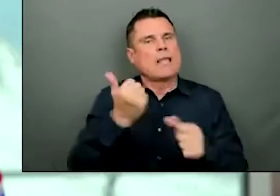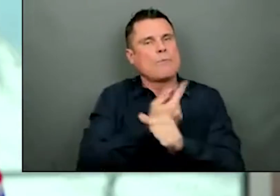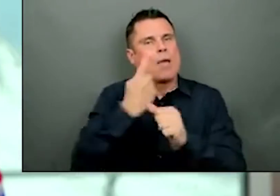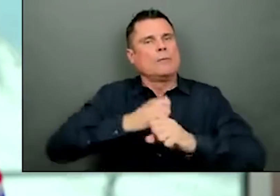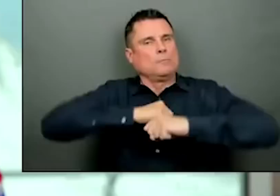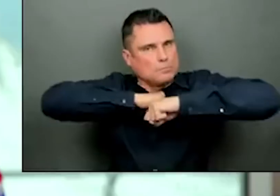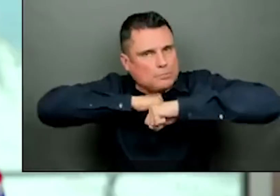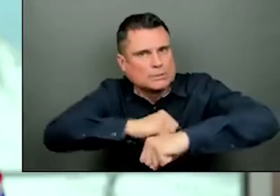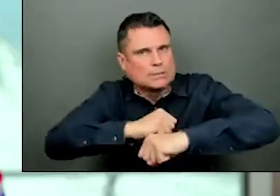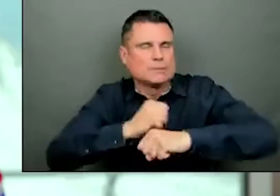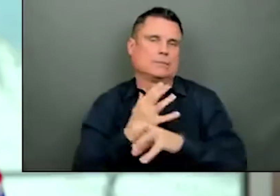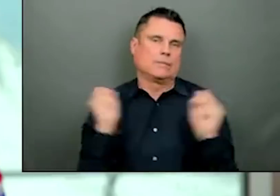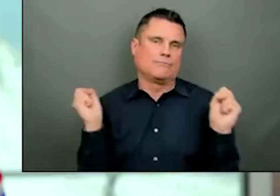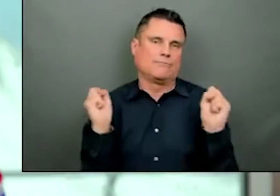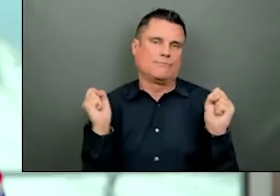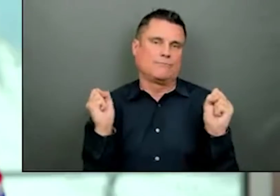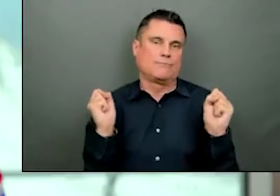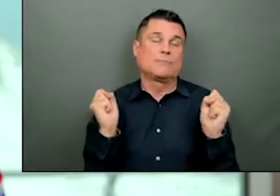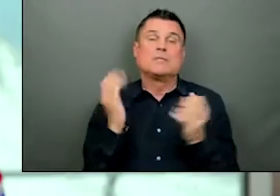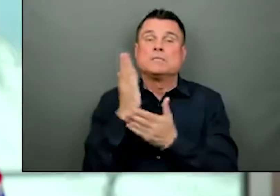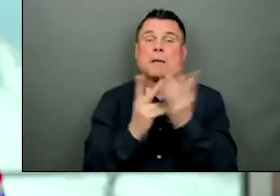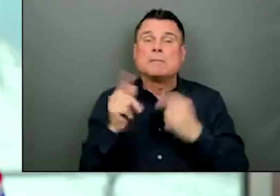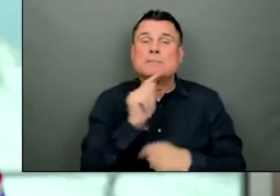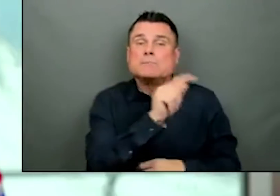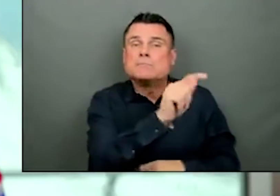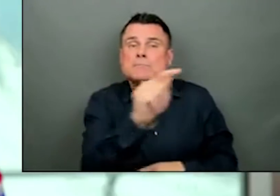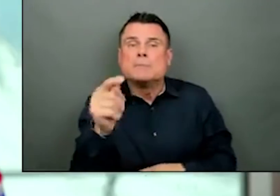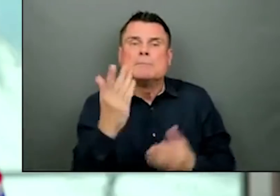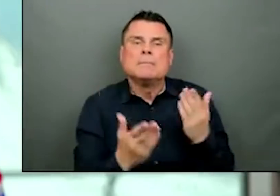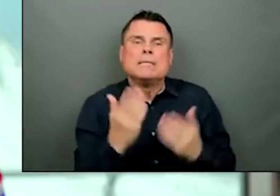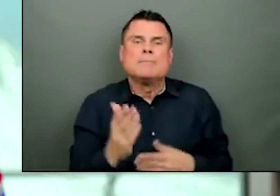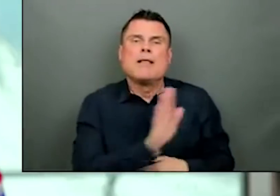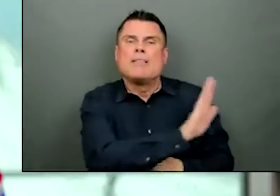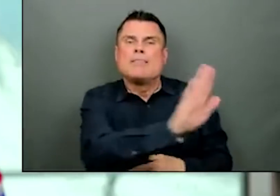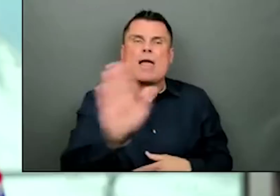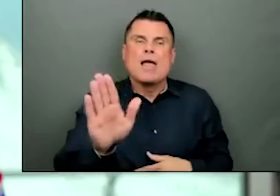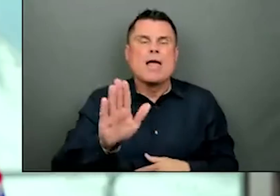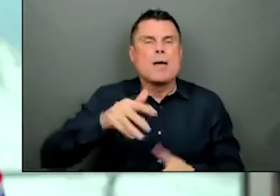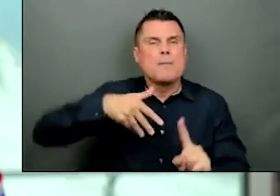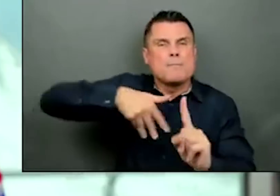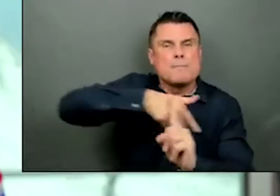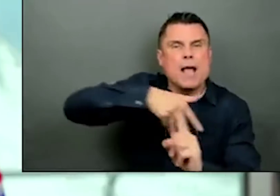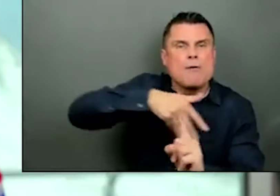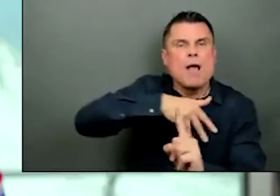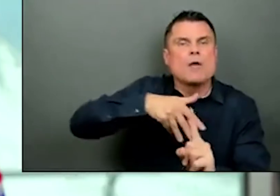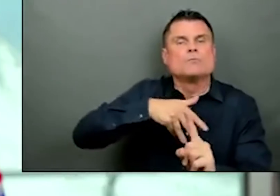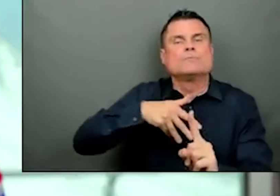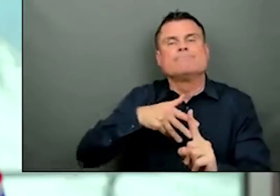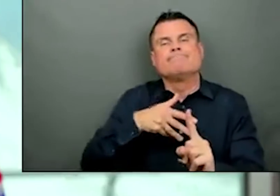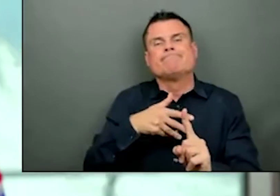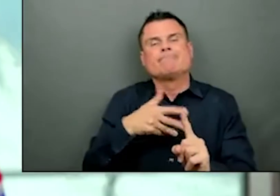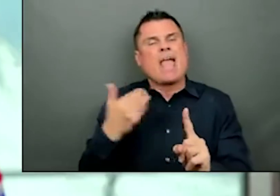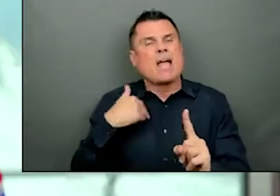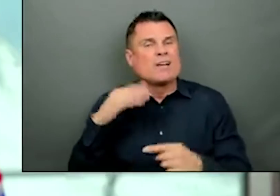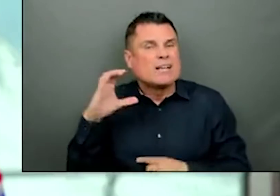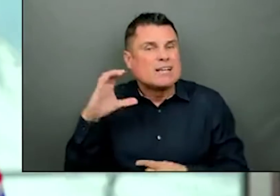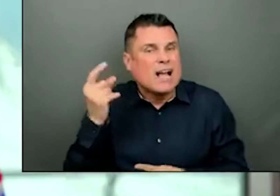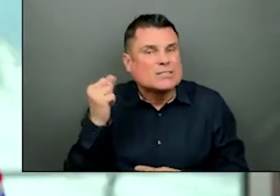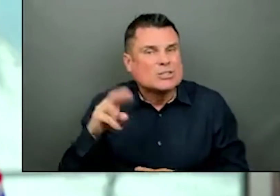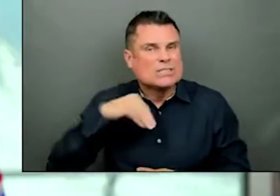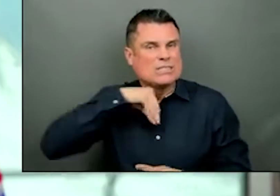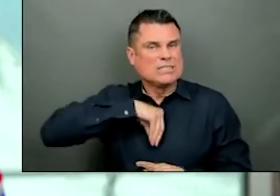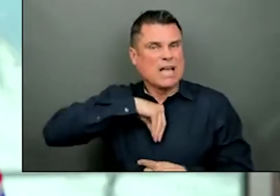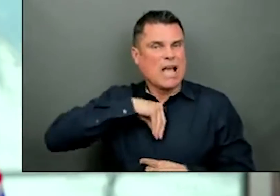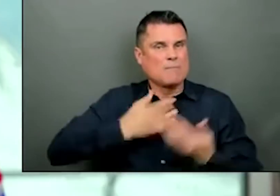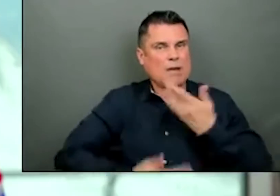2 doses. So it is that much more important that the most of us in the community are immunized and protected, and